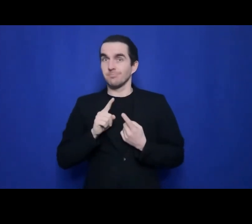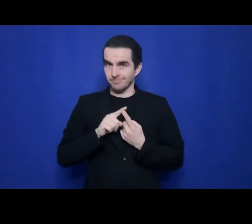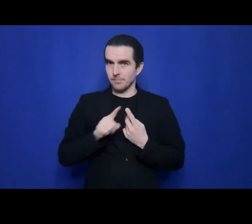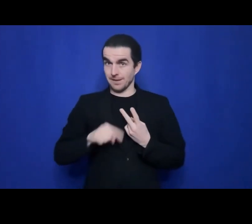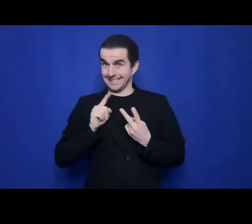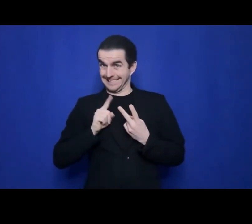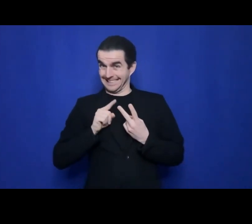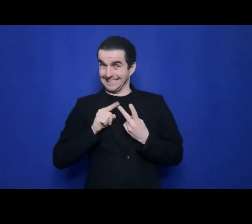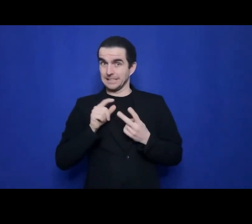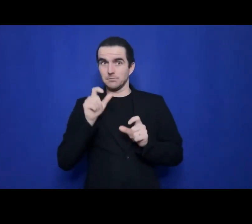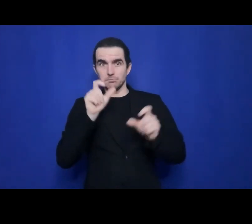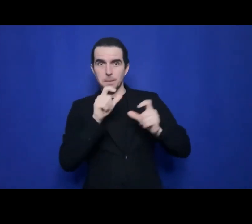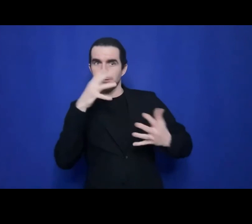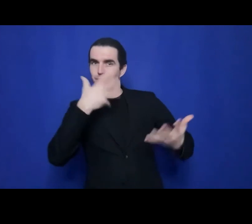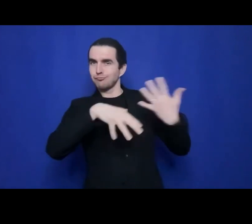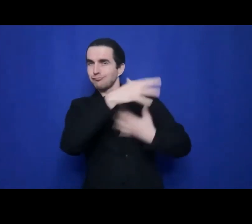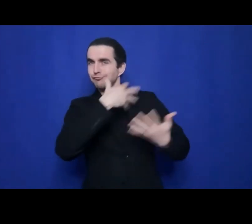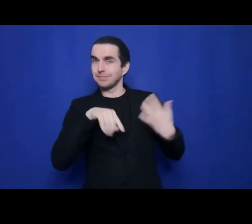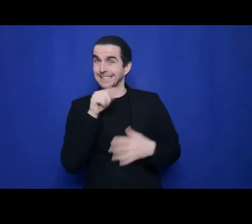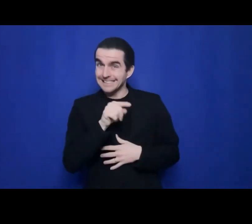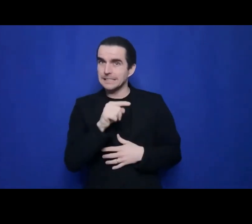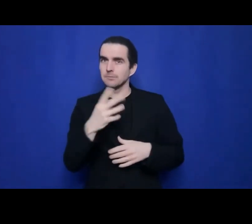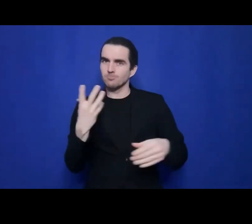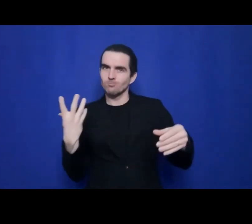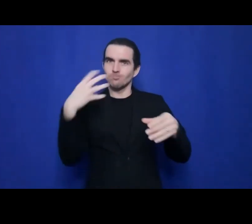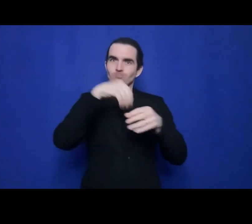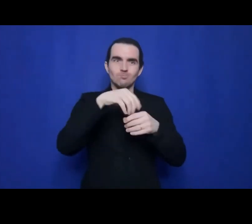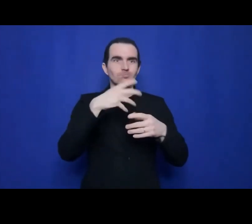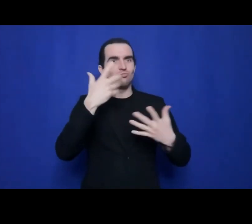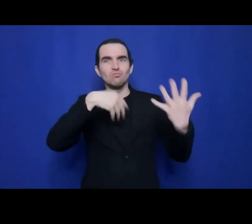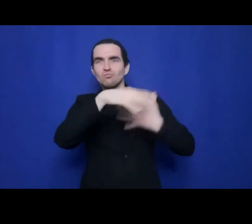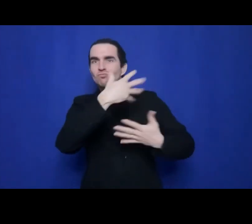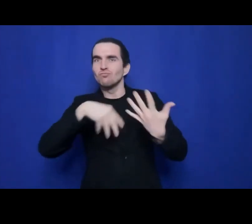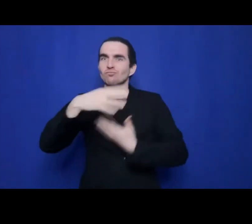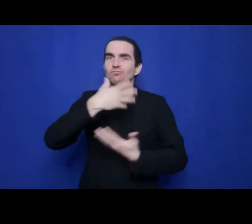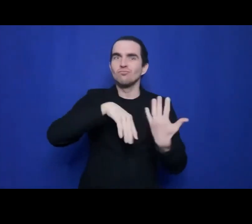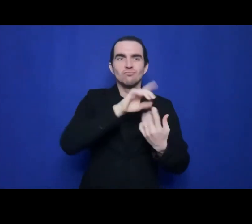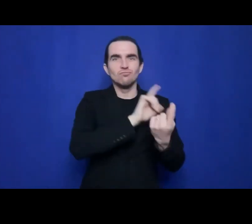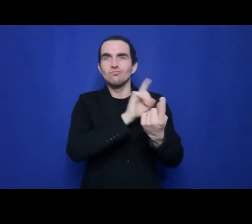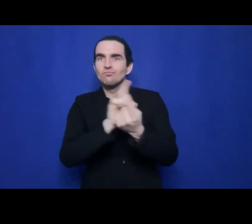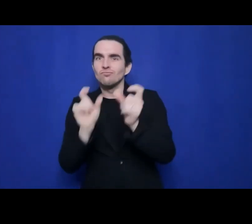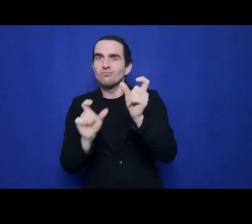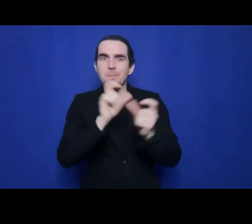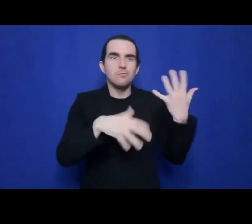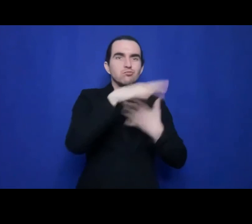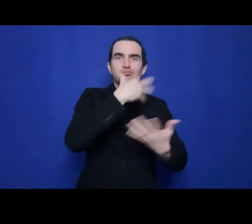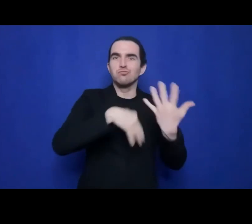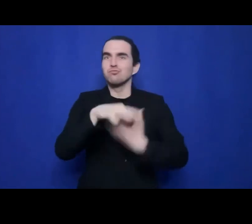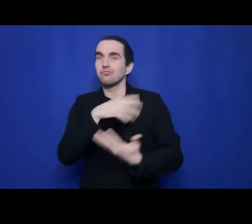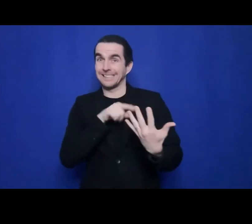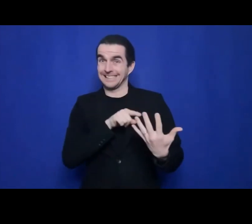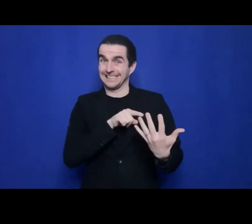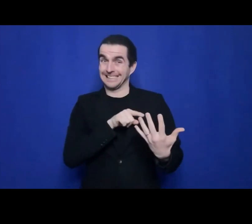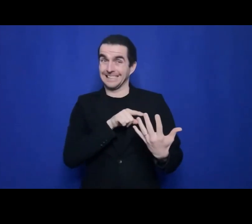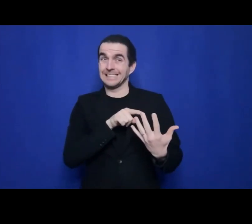hand, because when we have fun and we unwind and distress in outdoor spaces